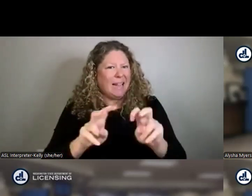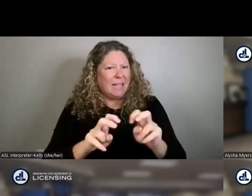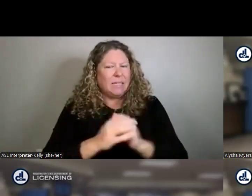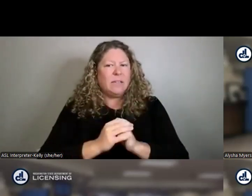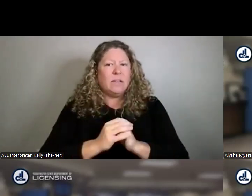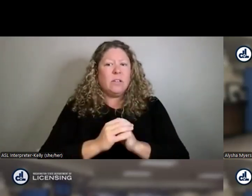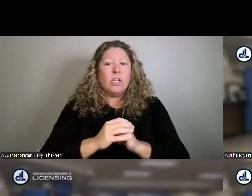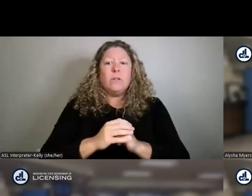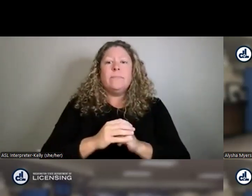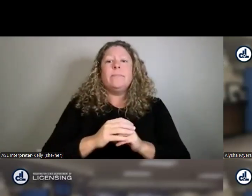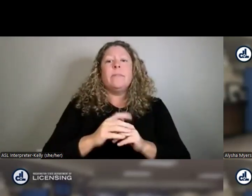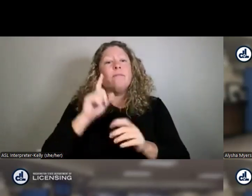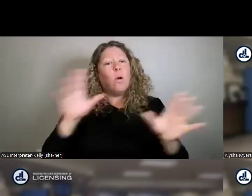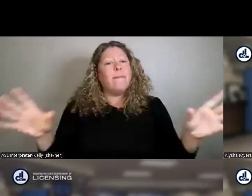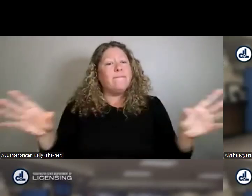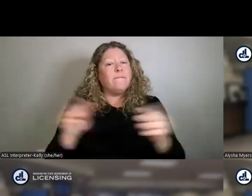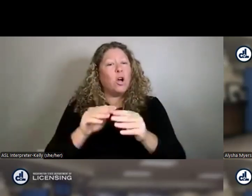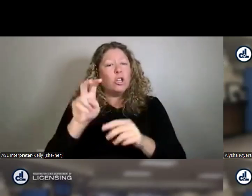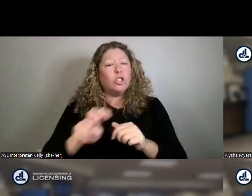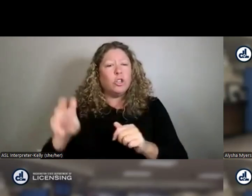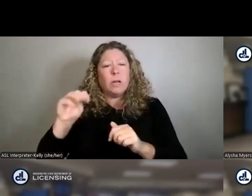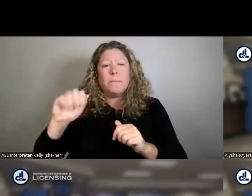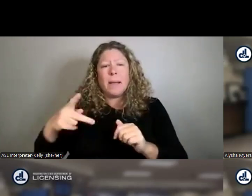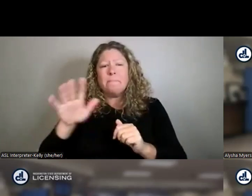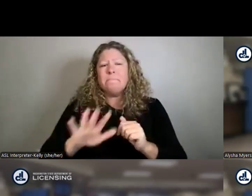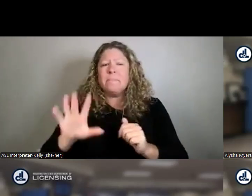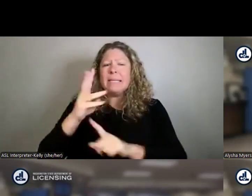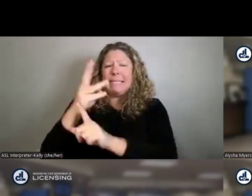journey map, I believe was about 6 months to complete.